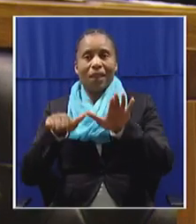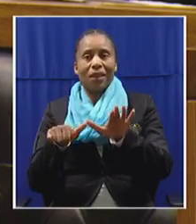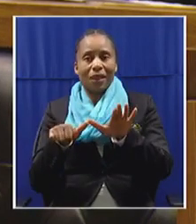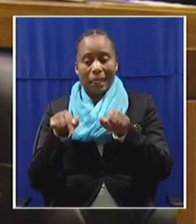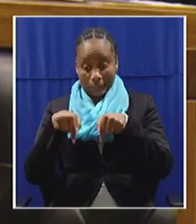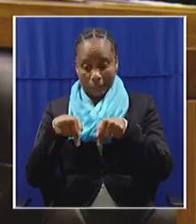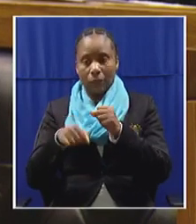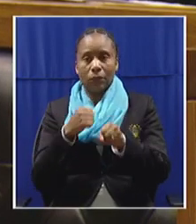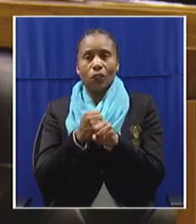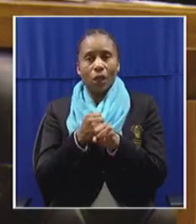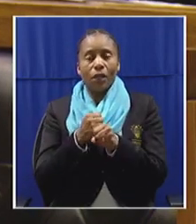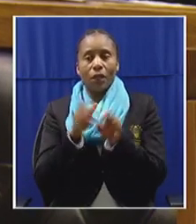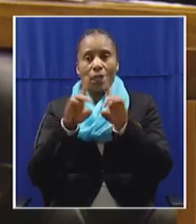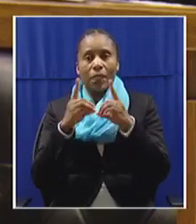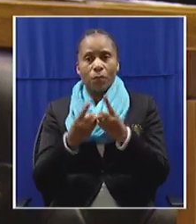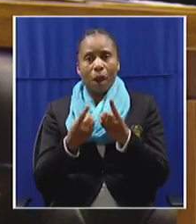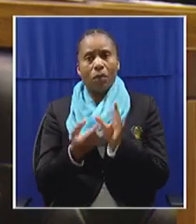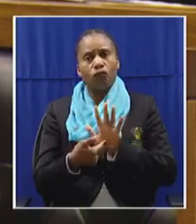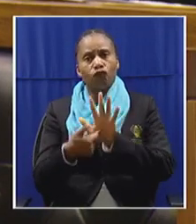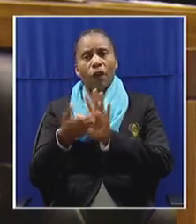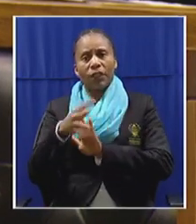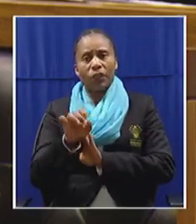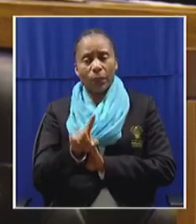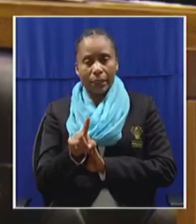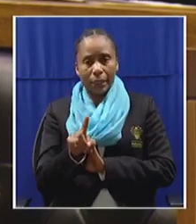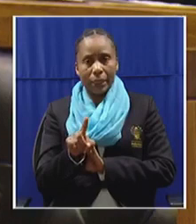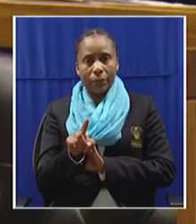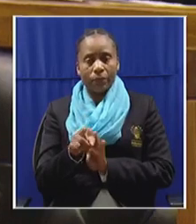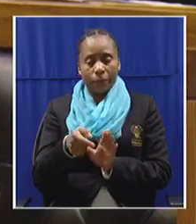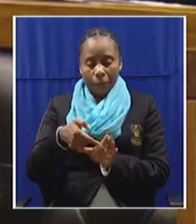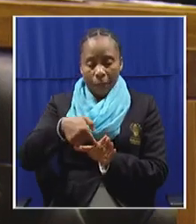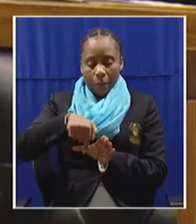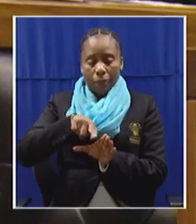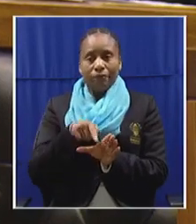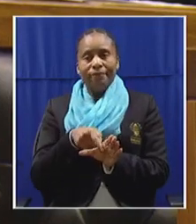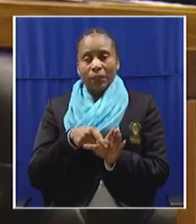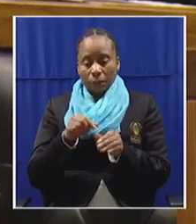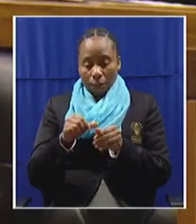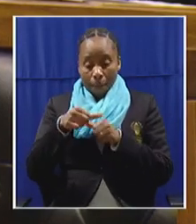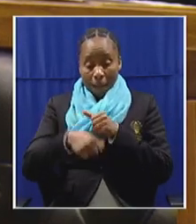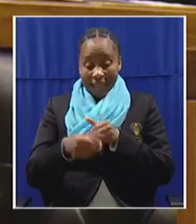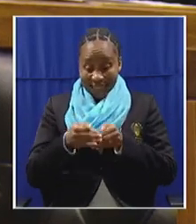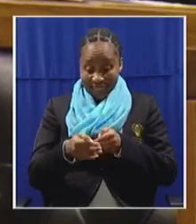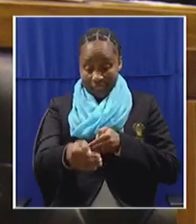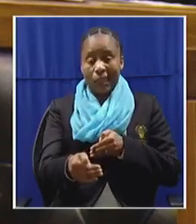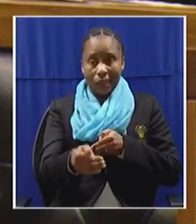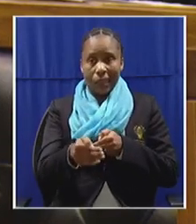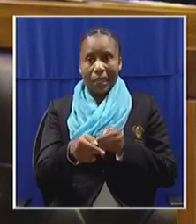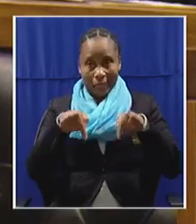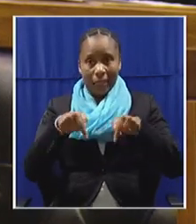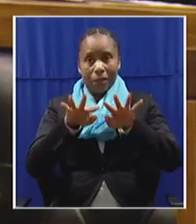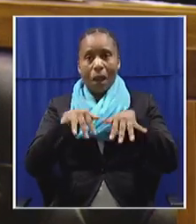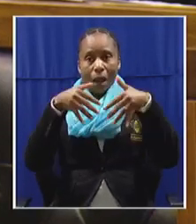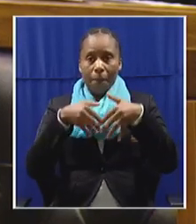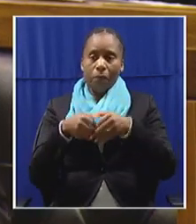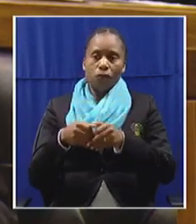this year. The department indicated that within the next month, it will brief this Parliament